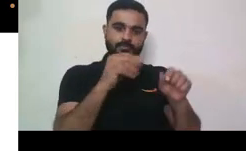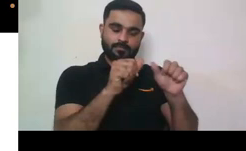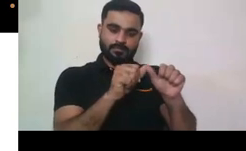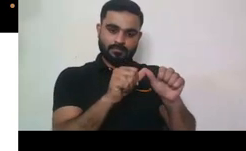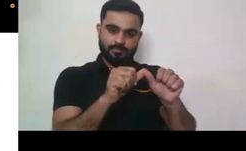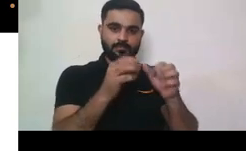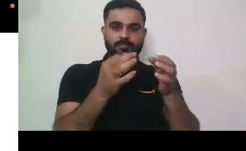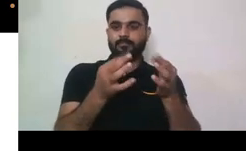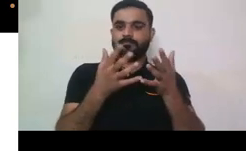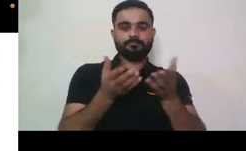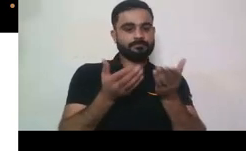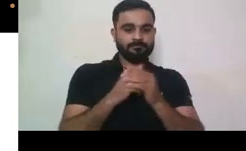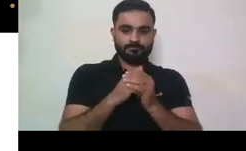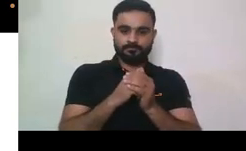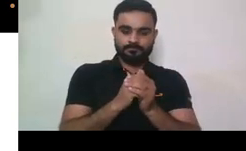Excellent.